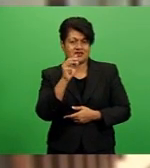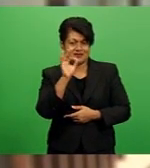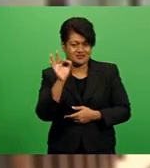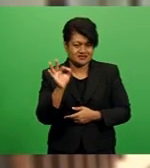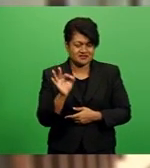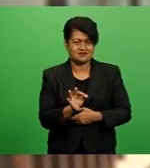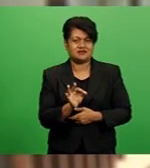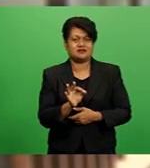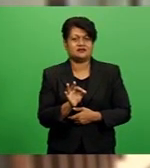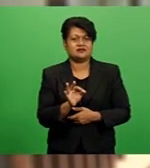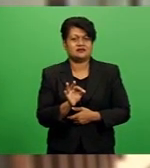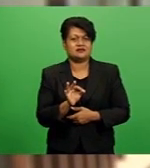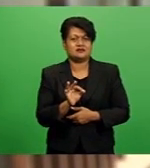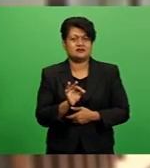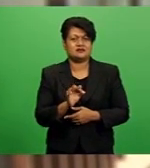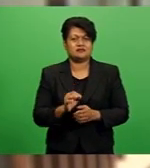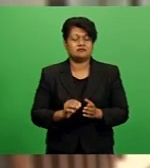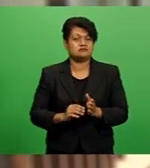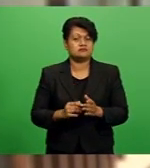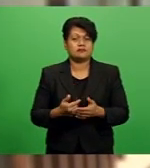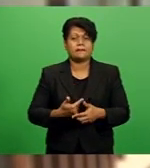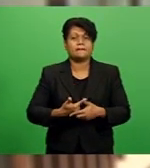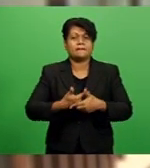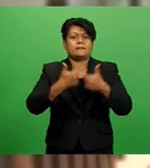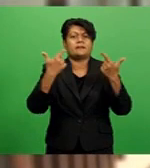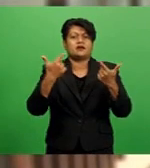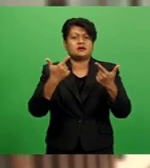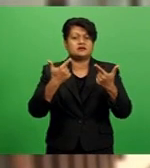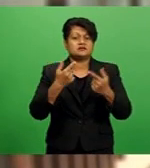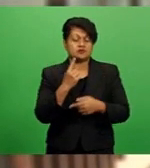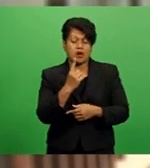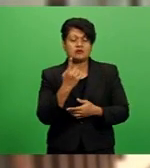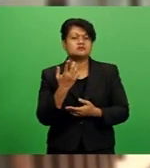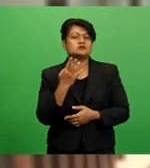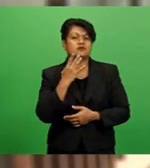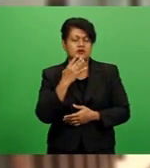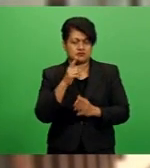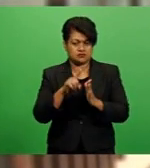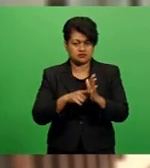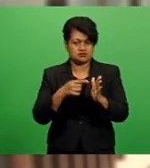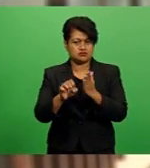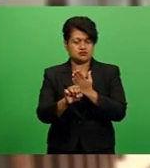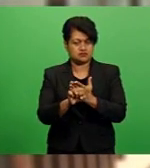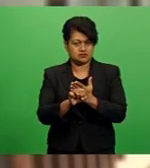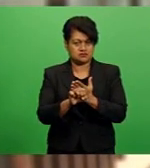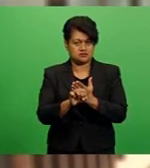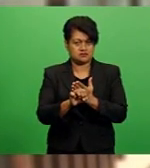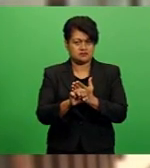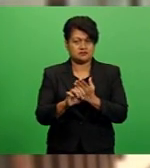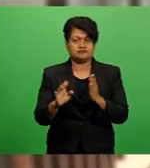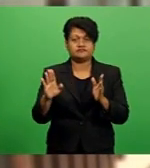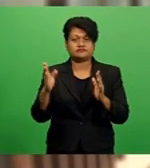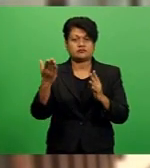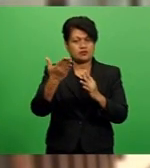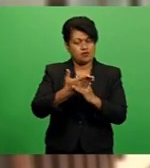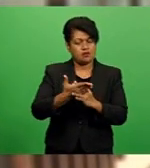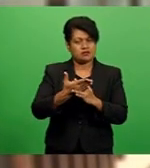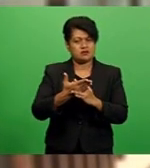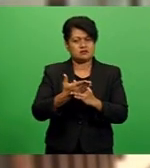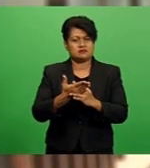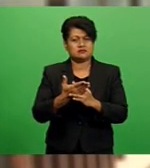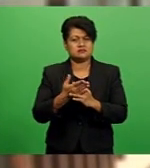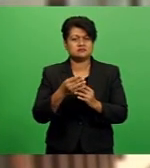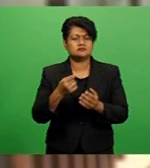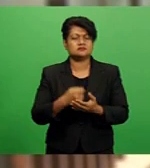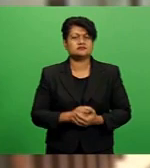month, the biggest drop since June, when most of the economy was still in lockdown. Crude oil prices fell, hit